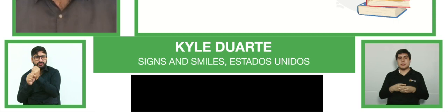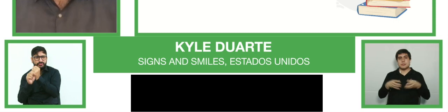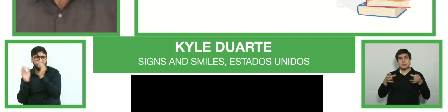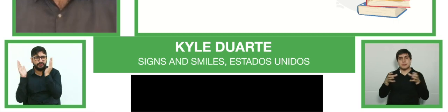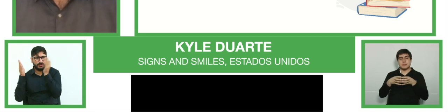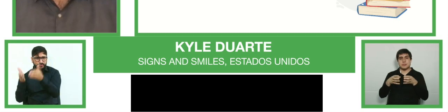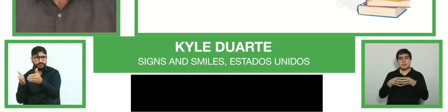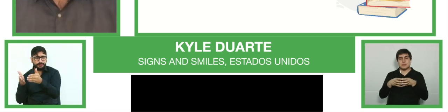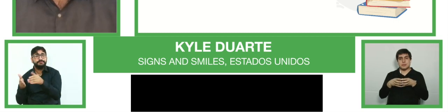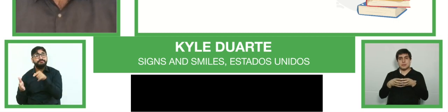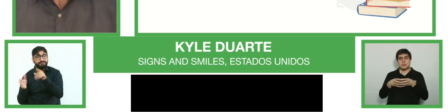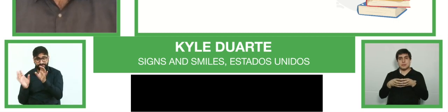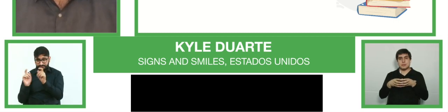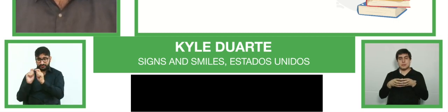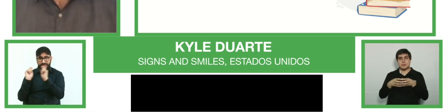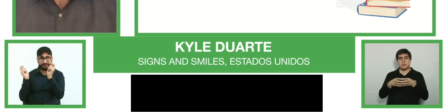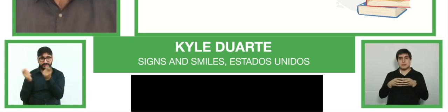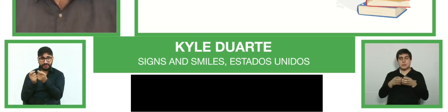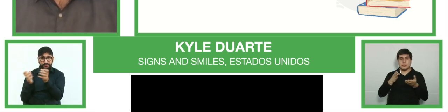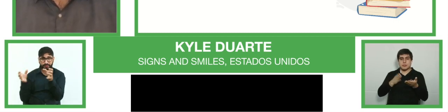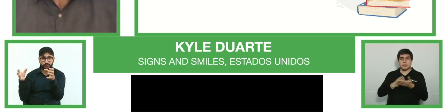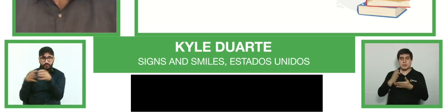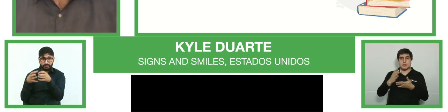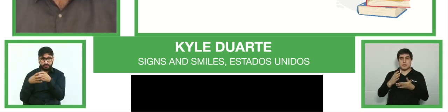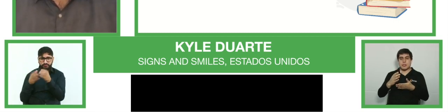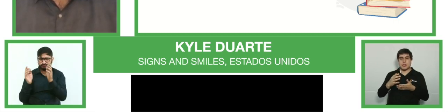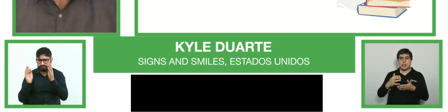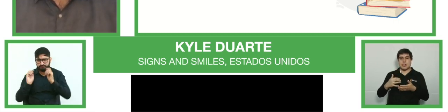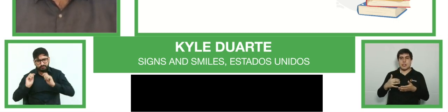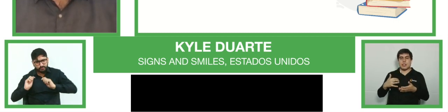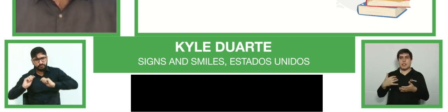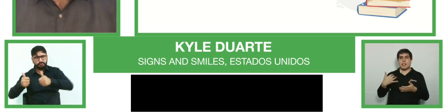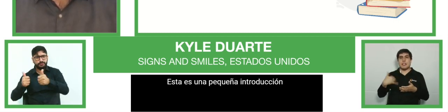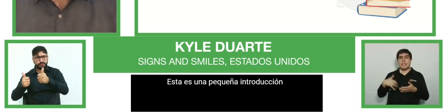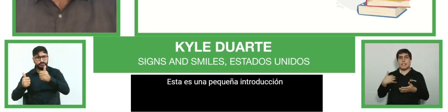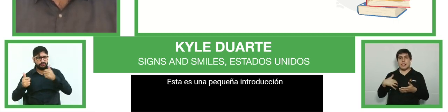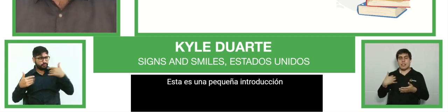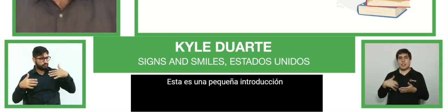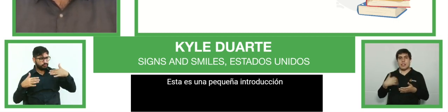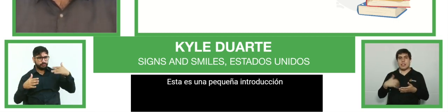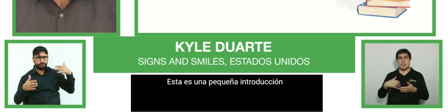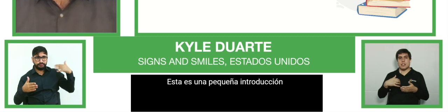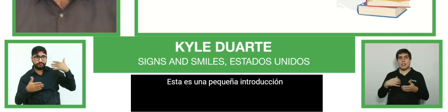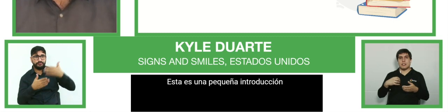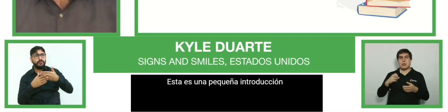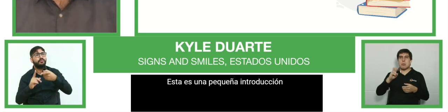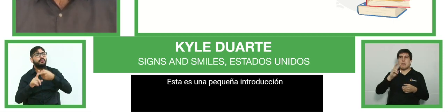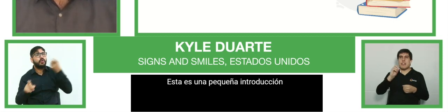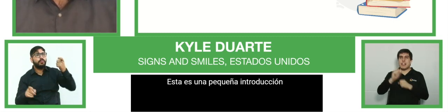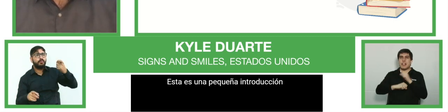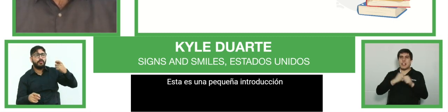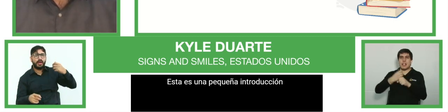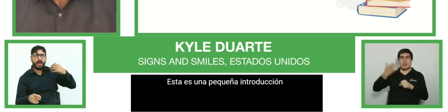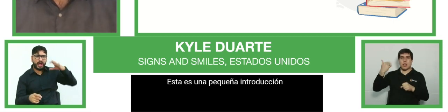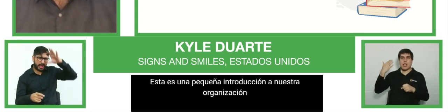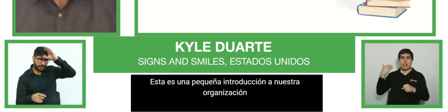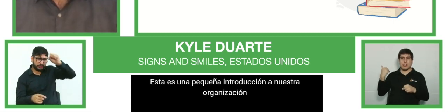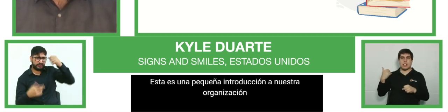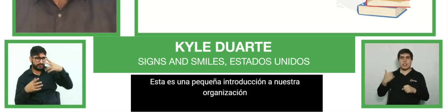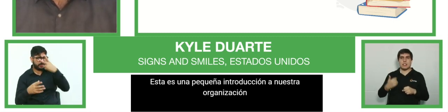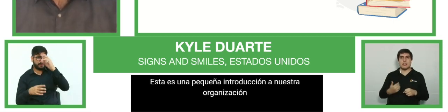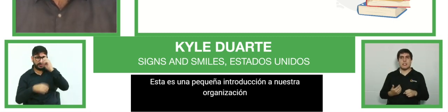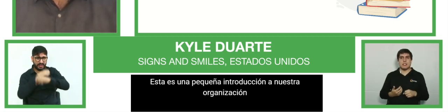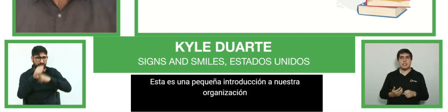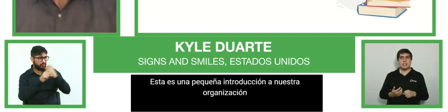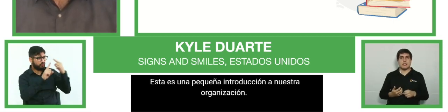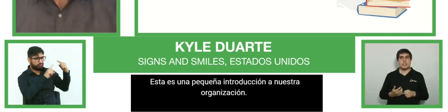ago, and we have been working there ever since. So the project that I'm going to describe today was started in Nicaragua, but